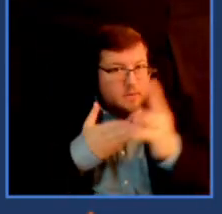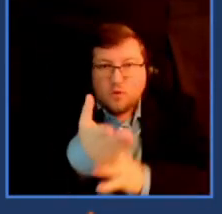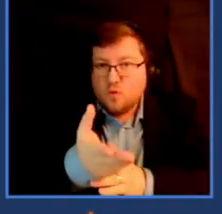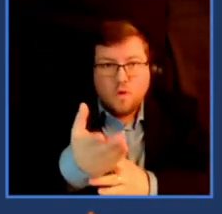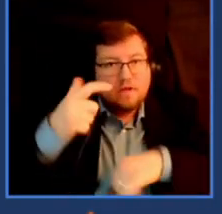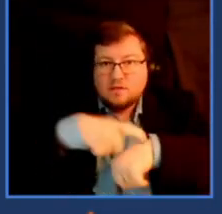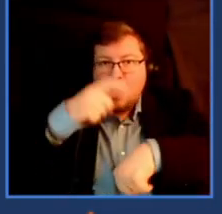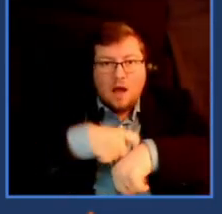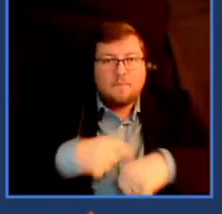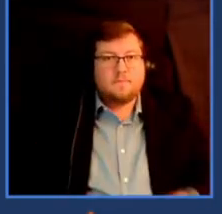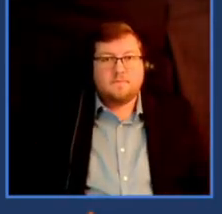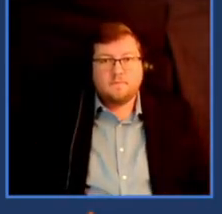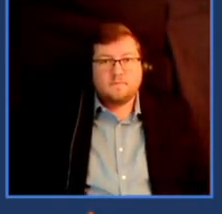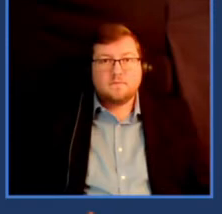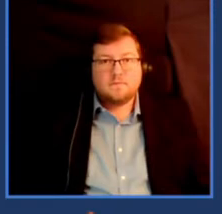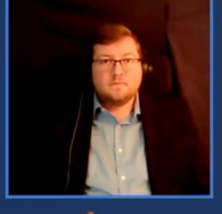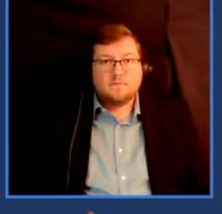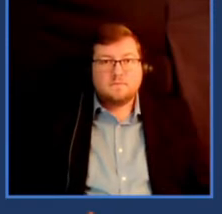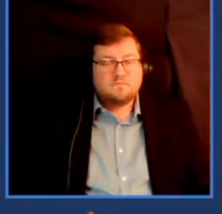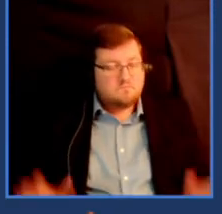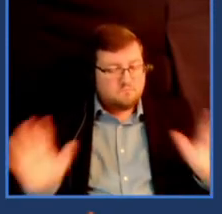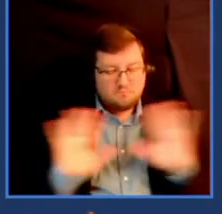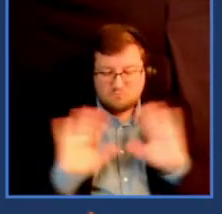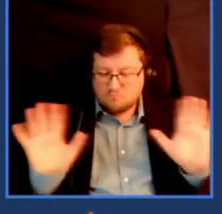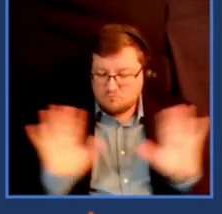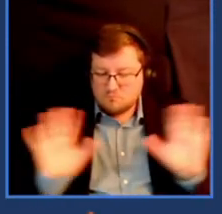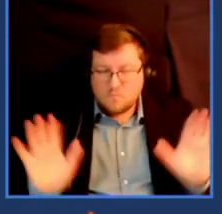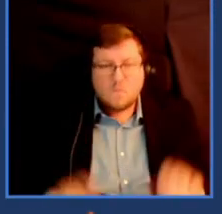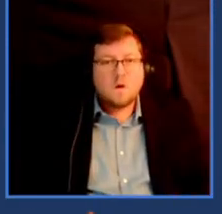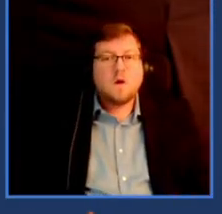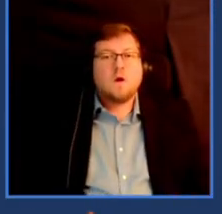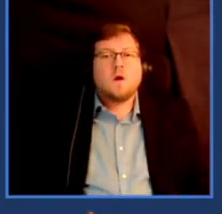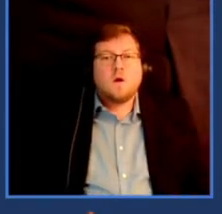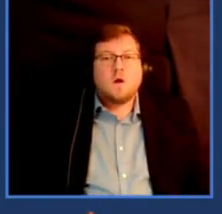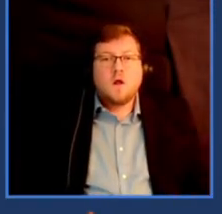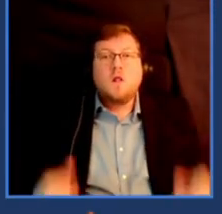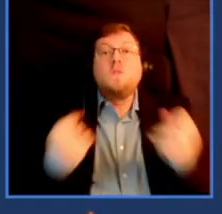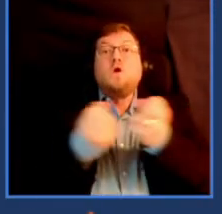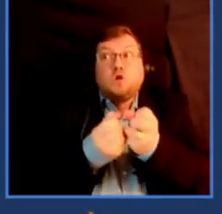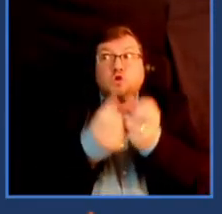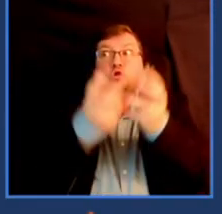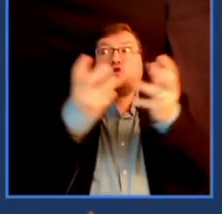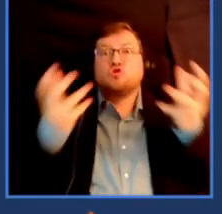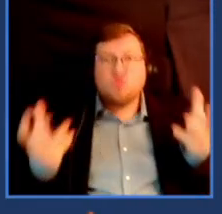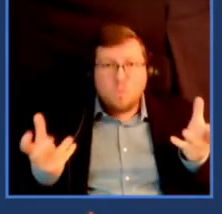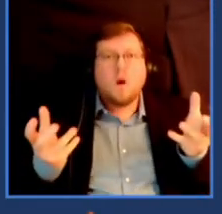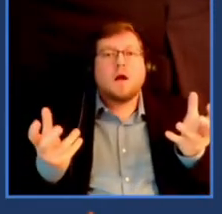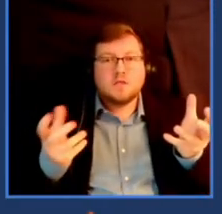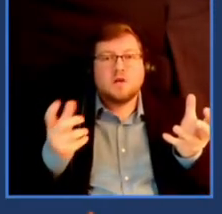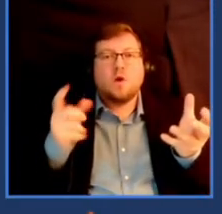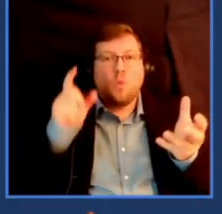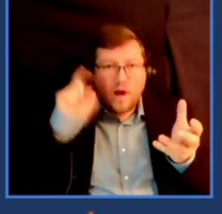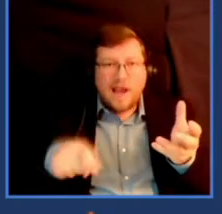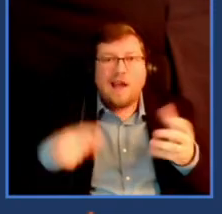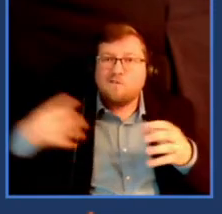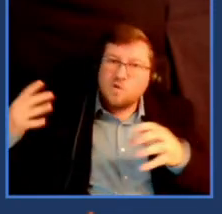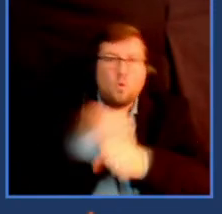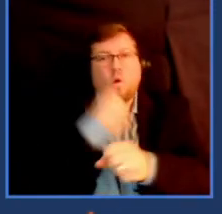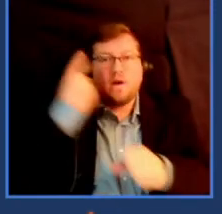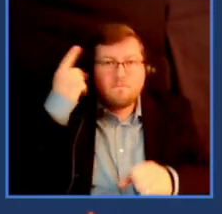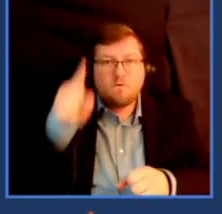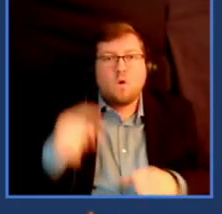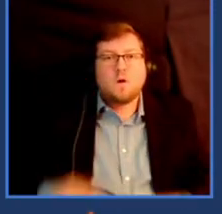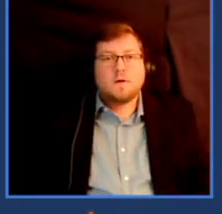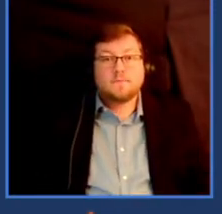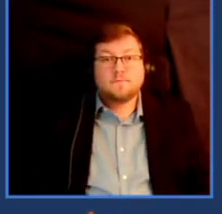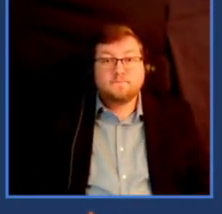Don't sleep through this moment. There's too much at stake. My father used to